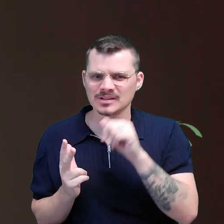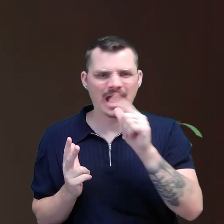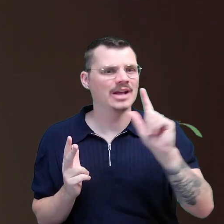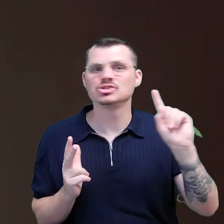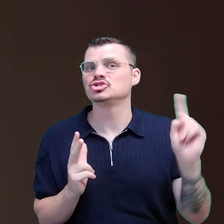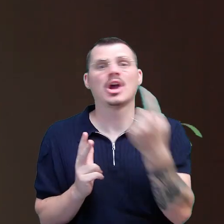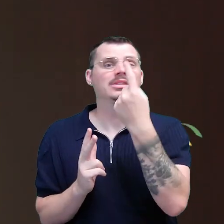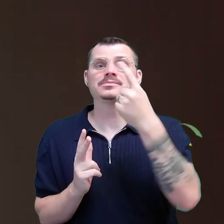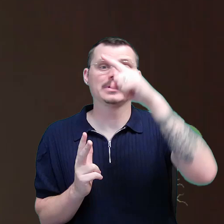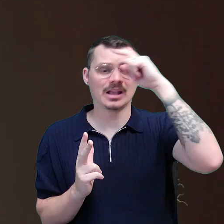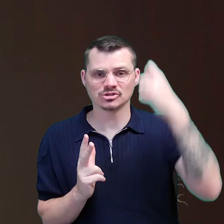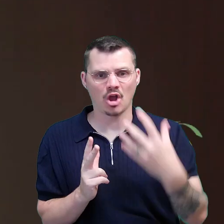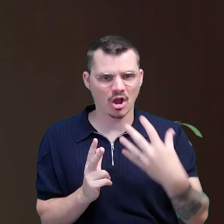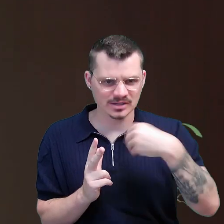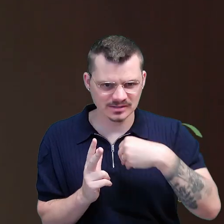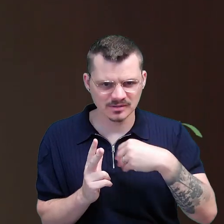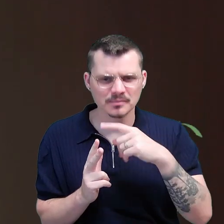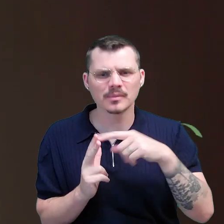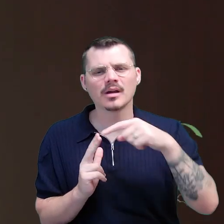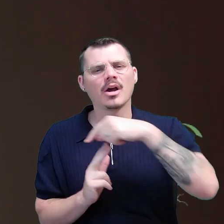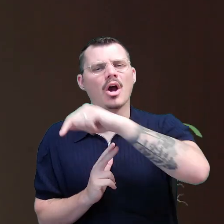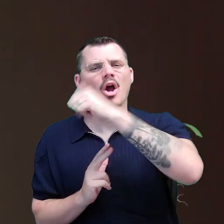not just because they have autism.